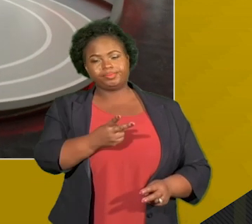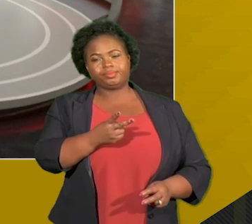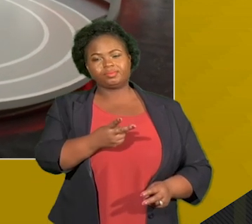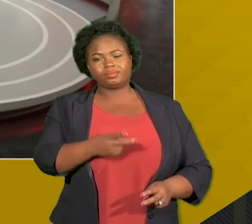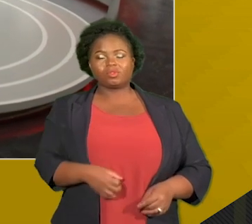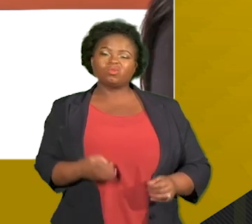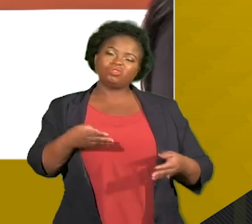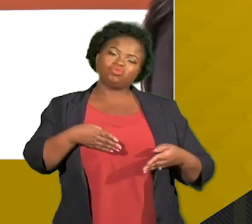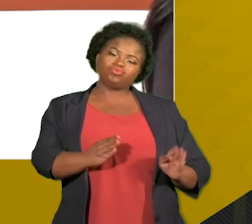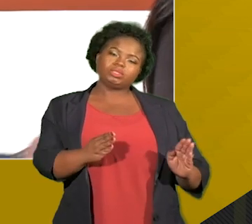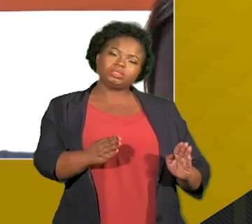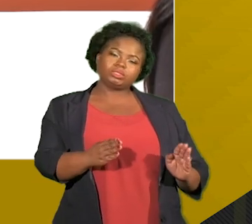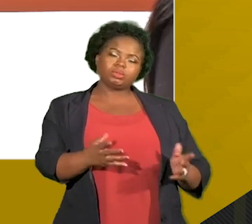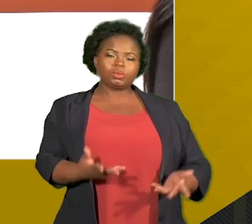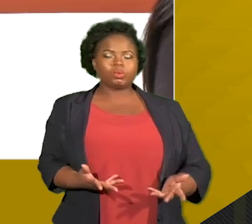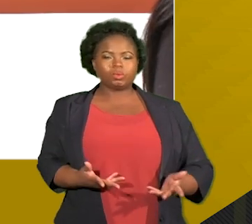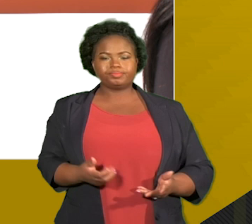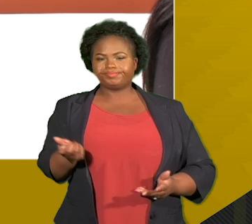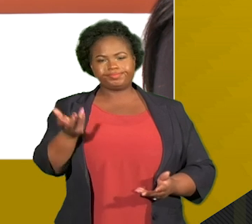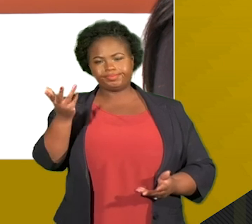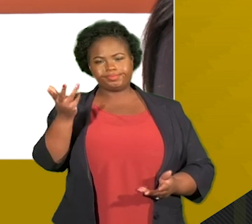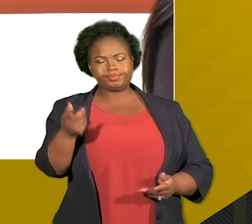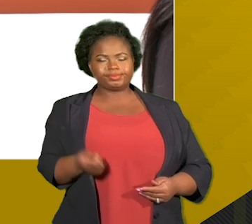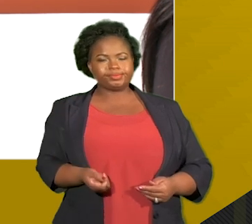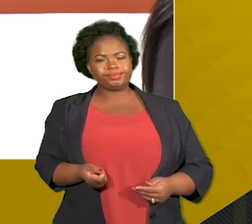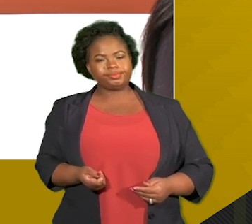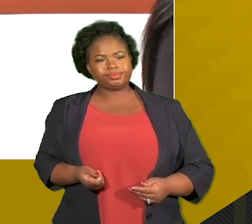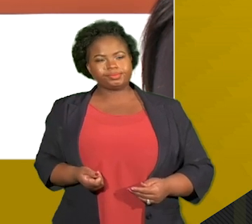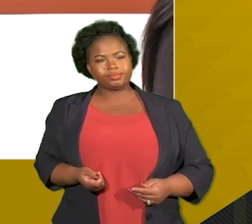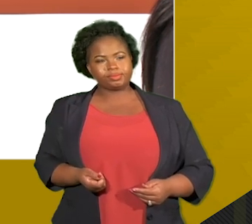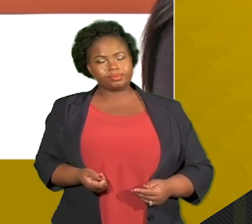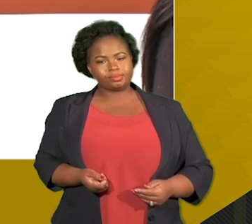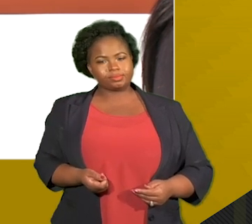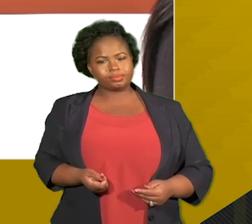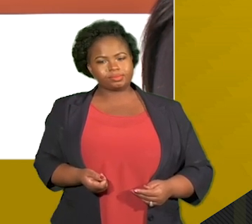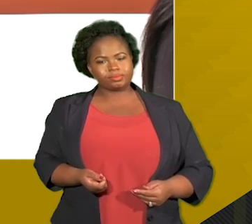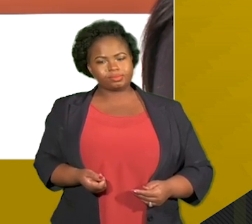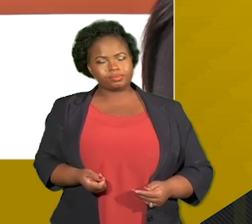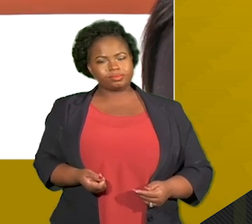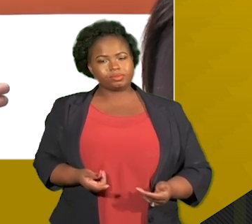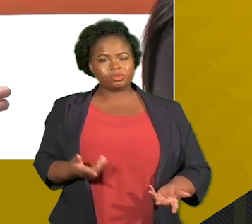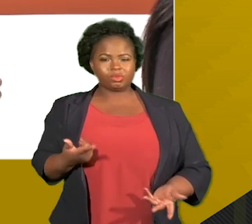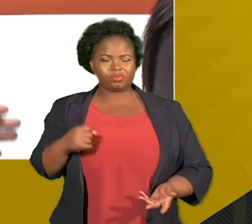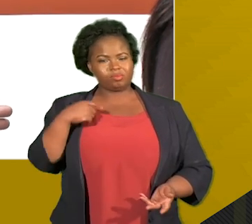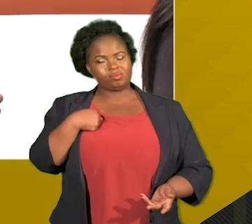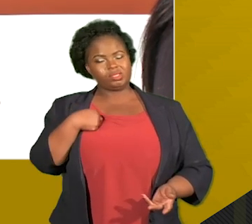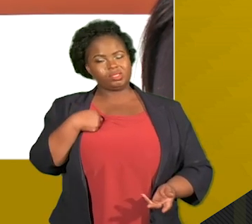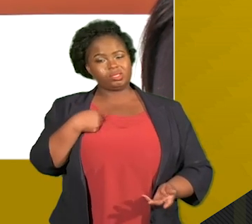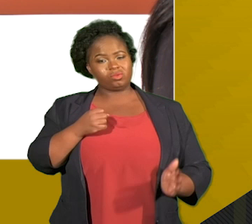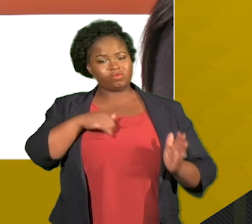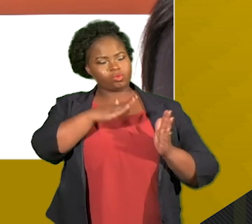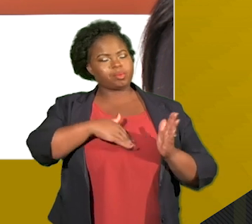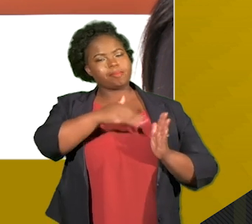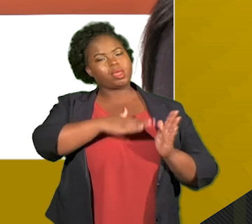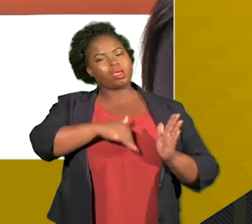on the street or on somewhere else, not in galleries. How will it takes for me to take my painting to